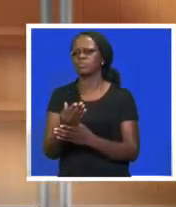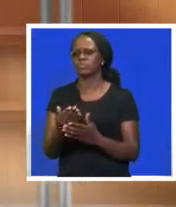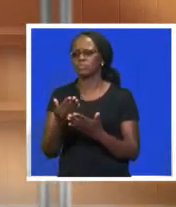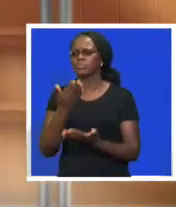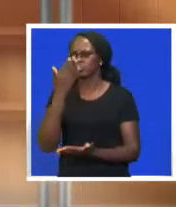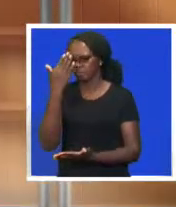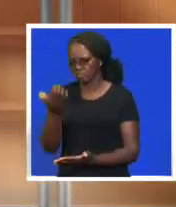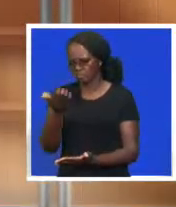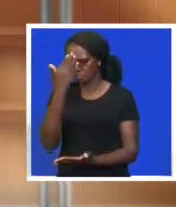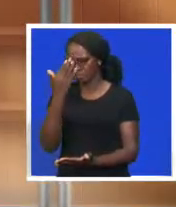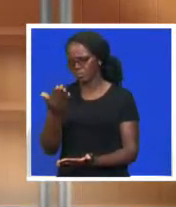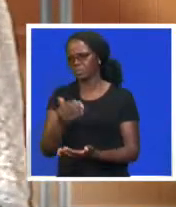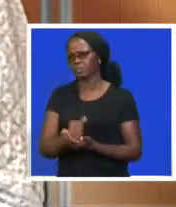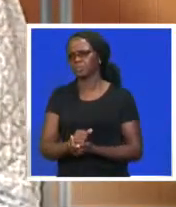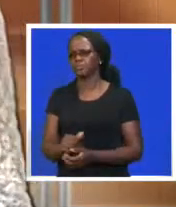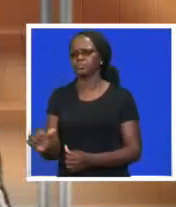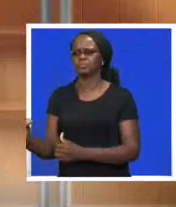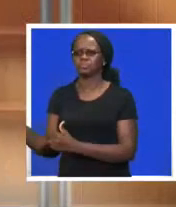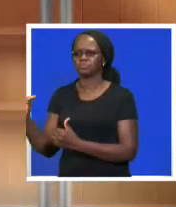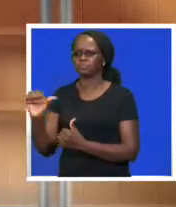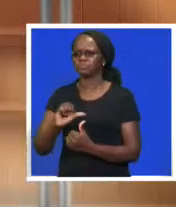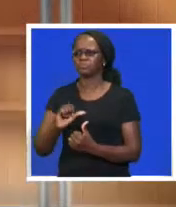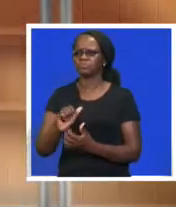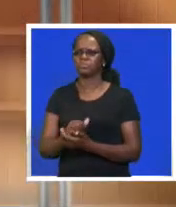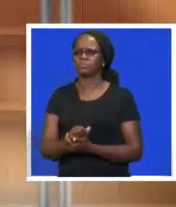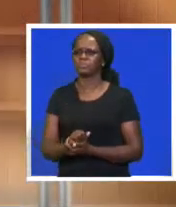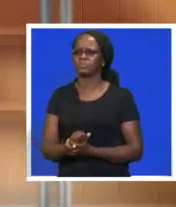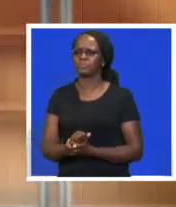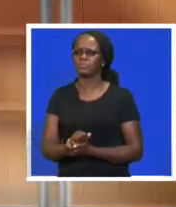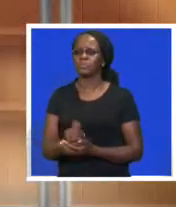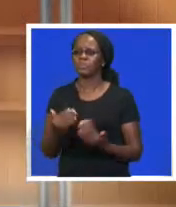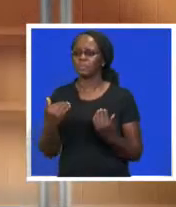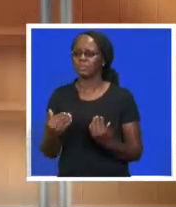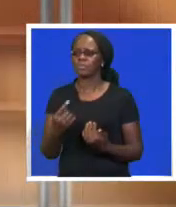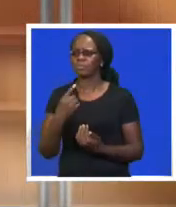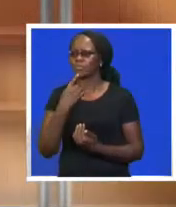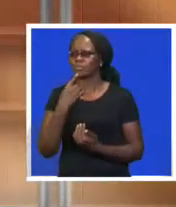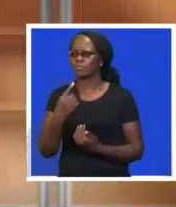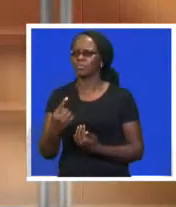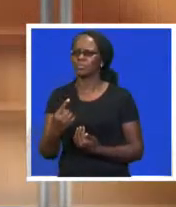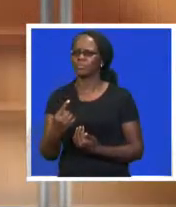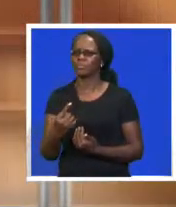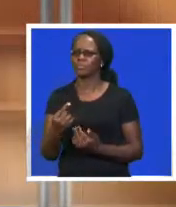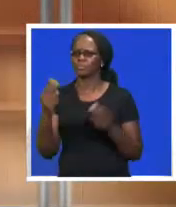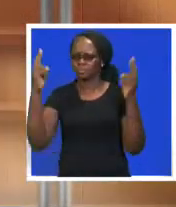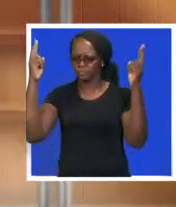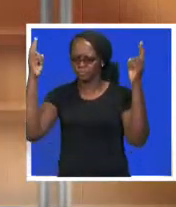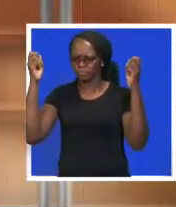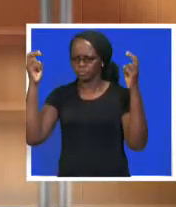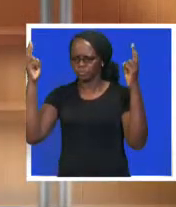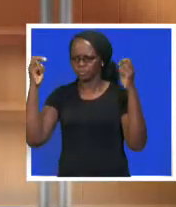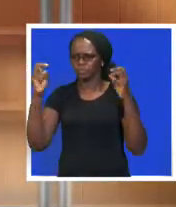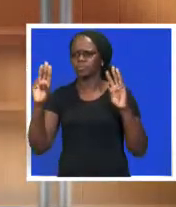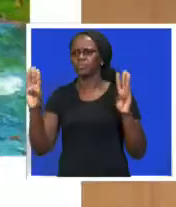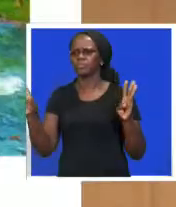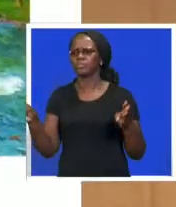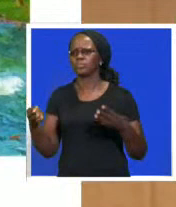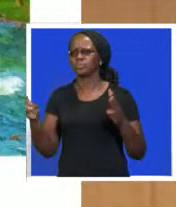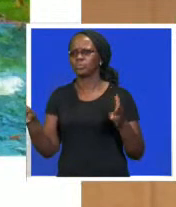Lerato. Welcome back, Lenai Tom. I will be taking you for our lesson today, which is people's